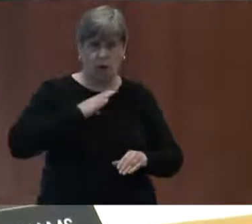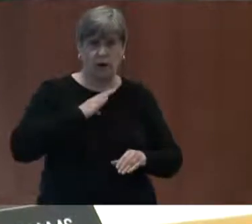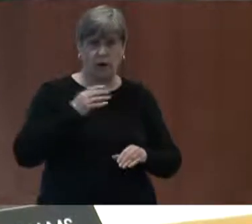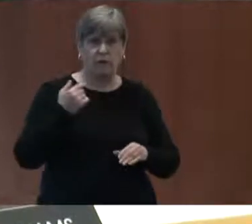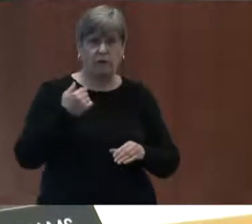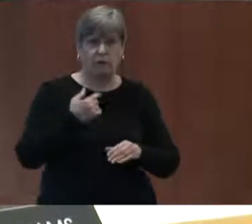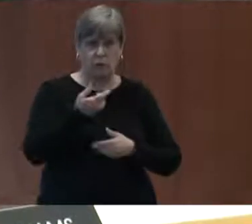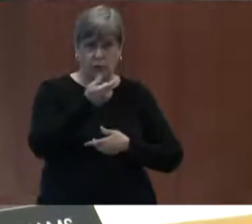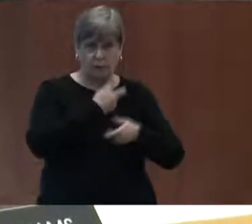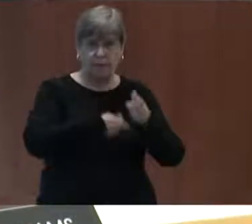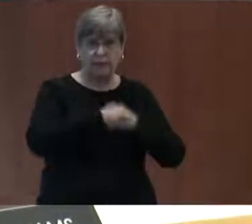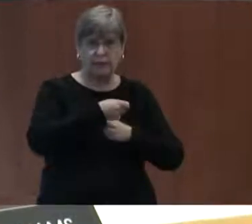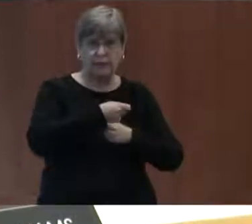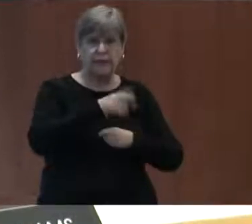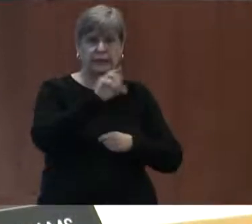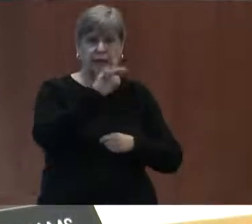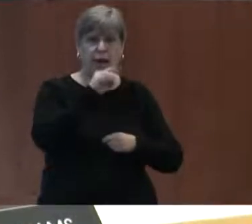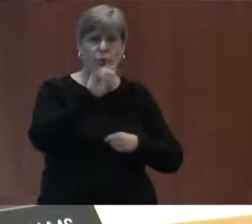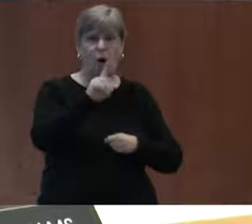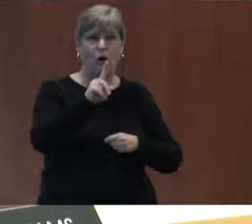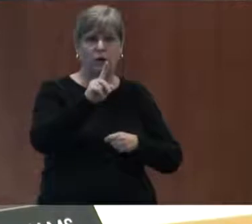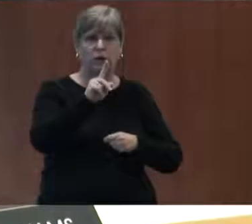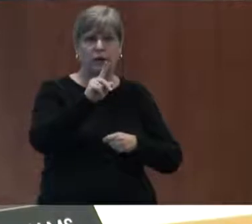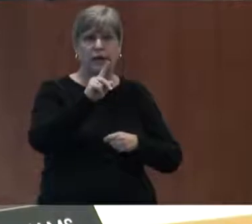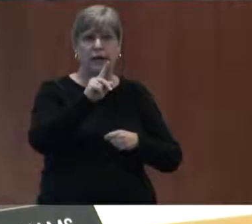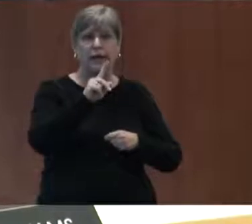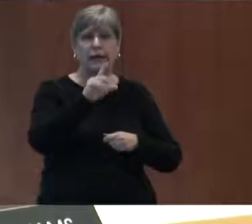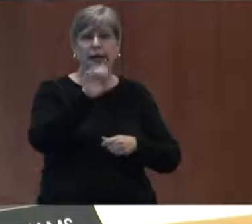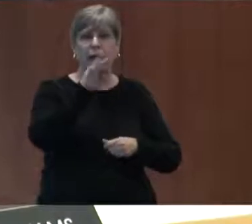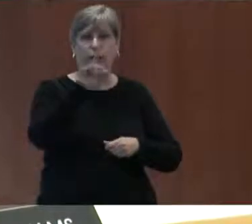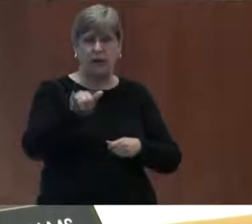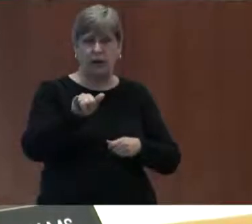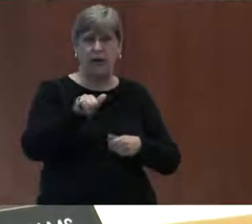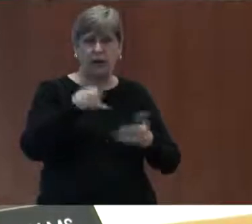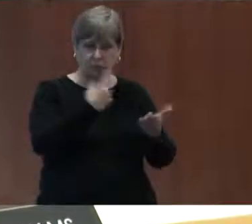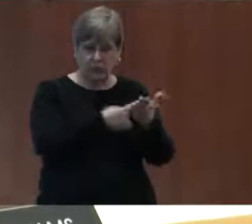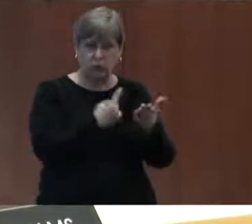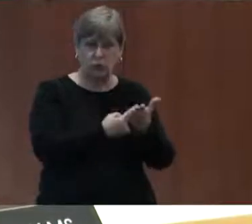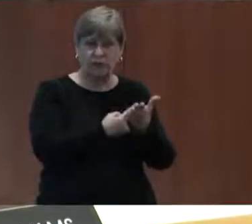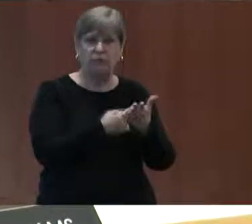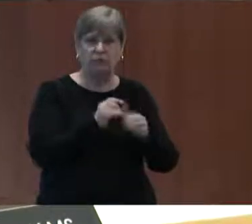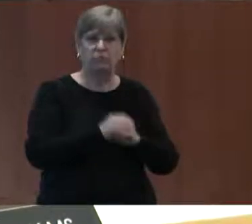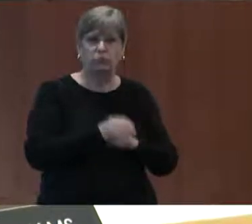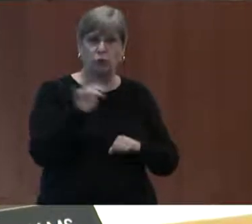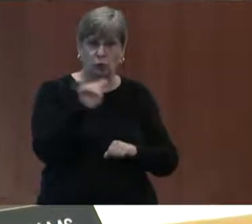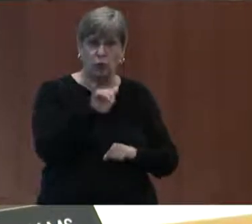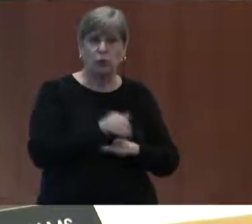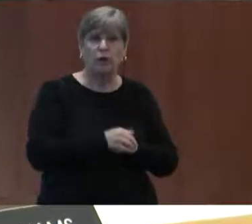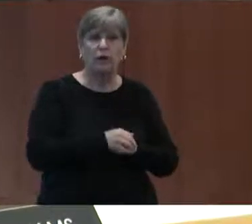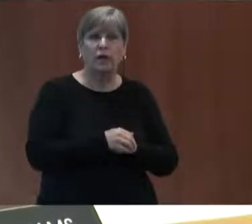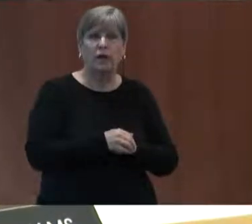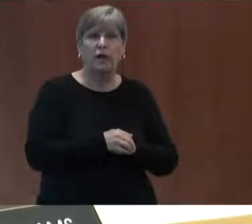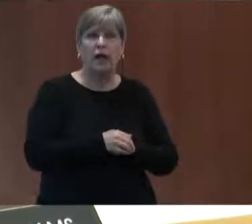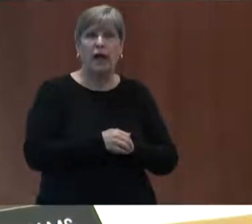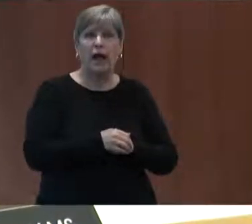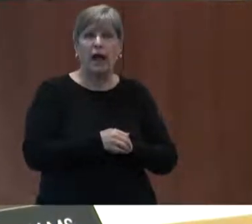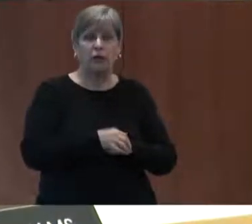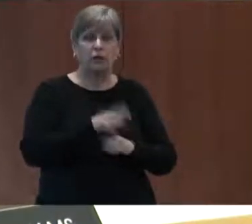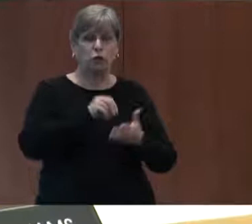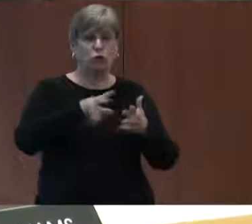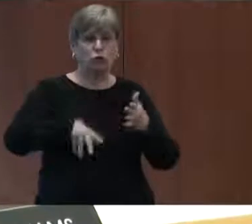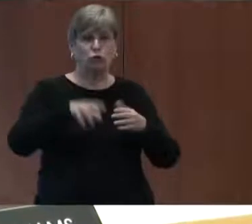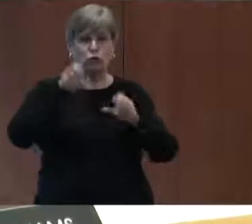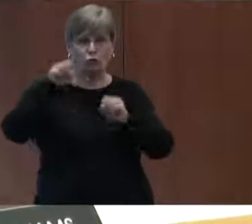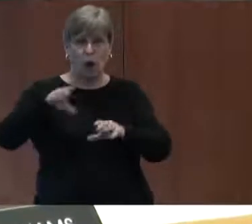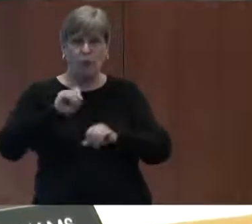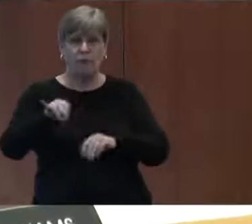a sidewalk canopy project to try to address the number of buses and particularly parent drop-off